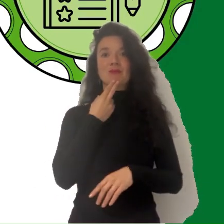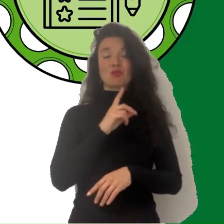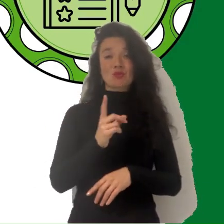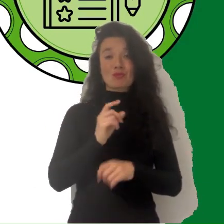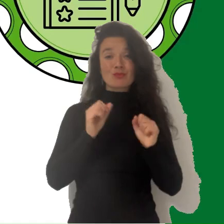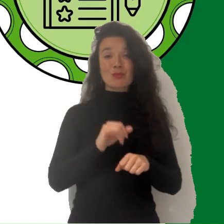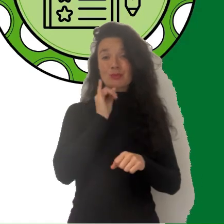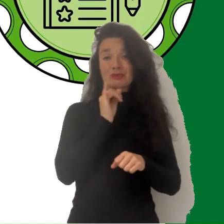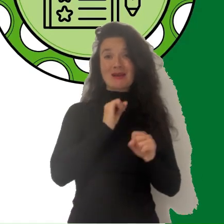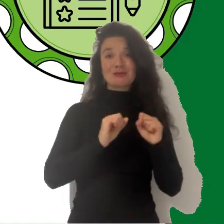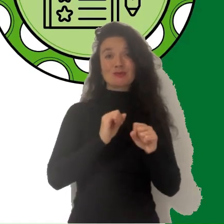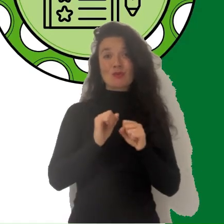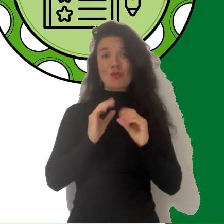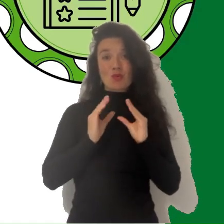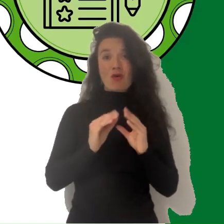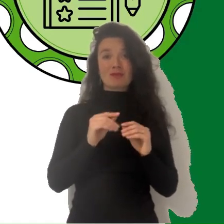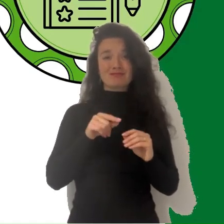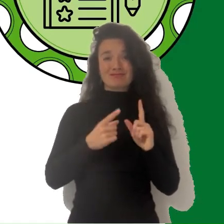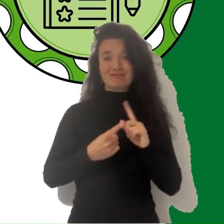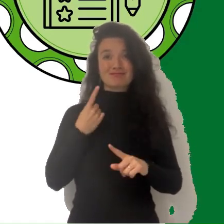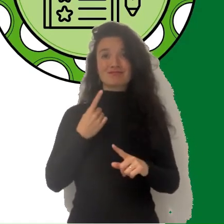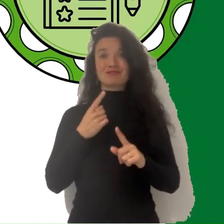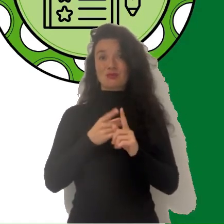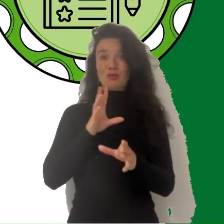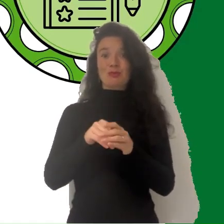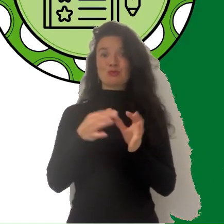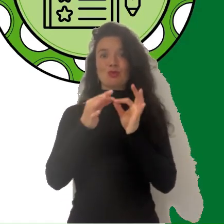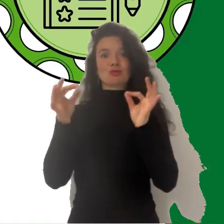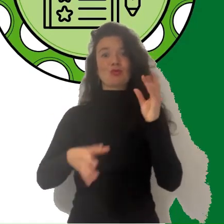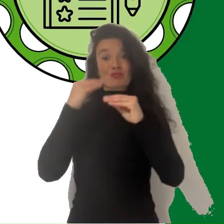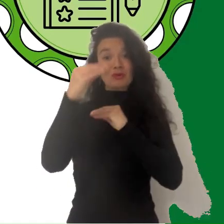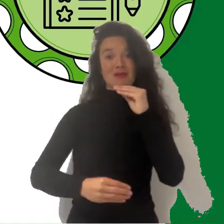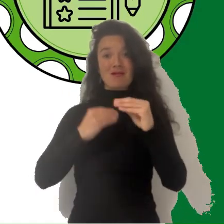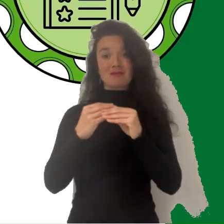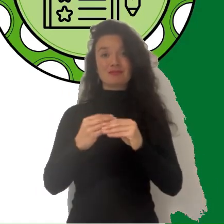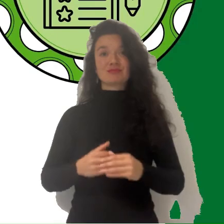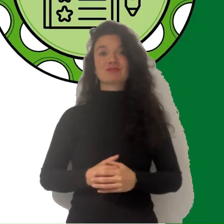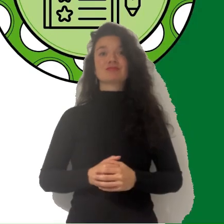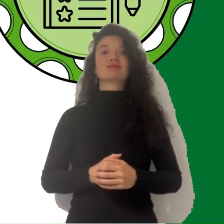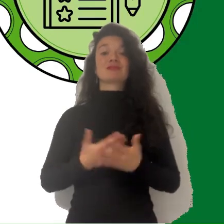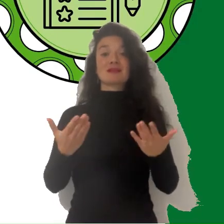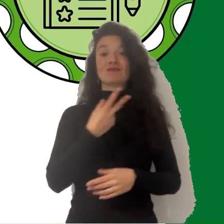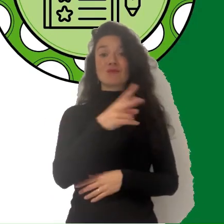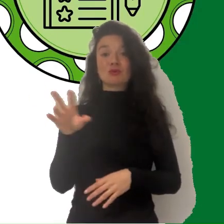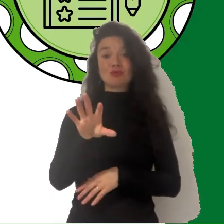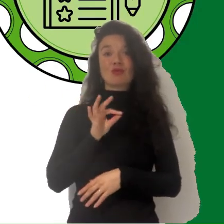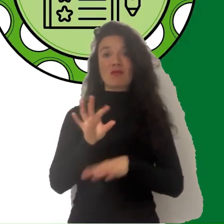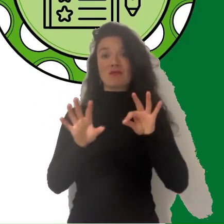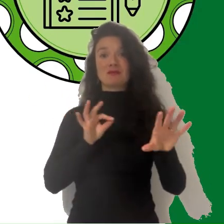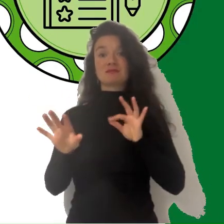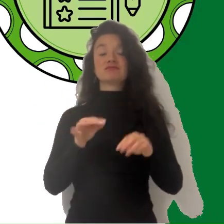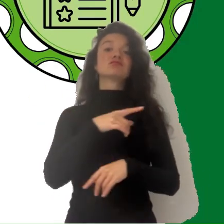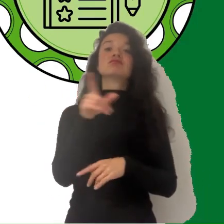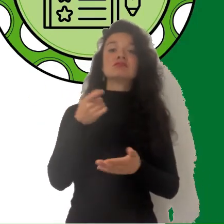that sustainability is not about doing everything perfectly, but small consistent actions matter and contribute